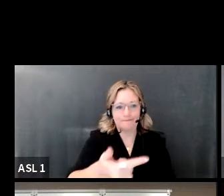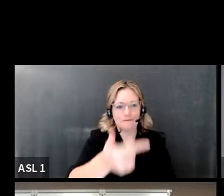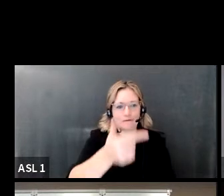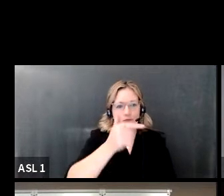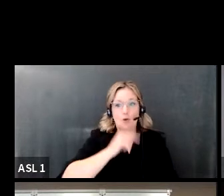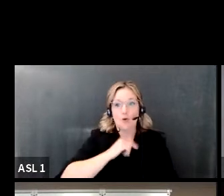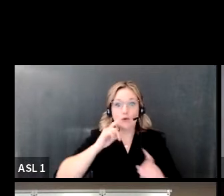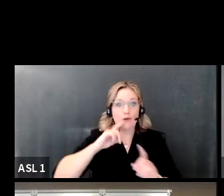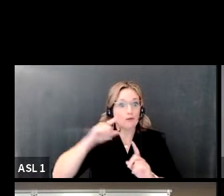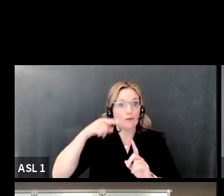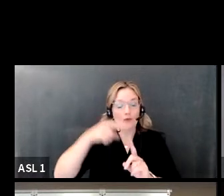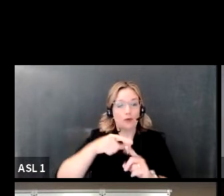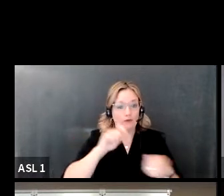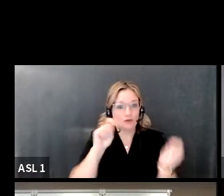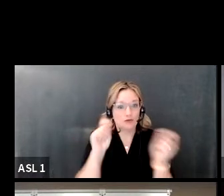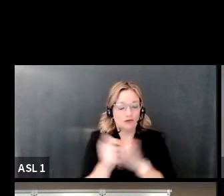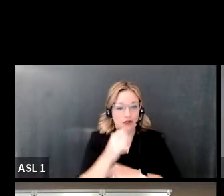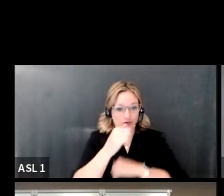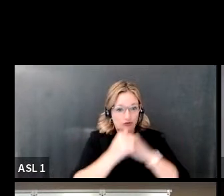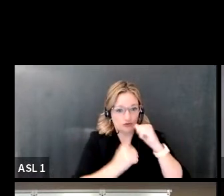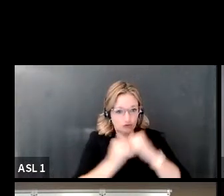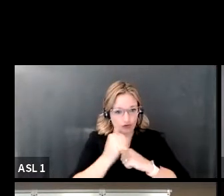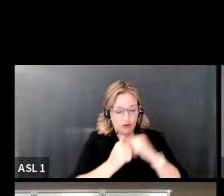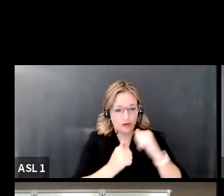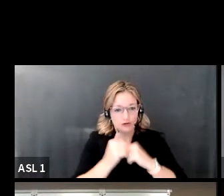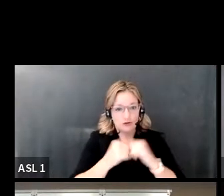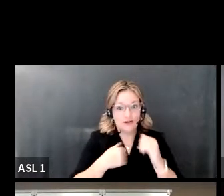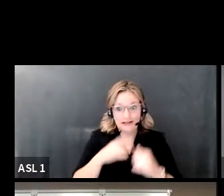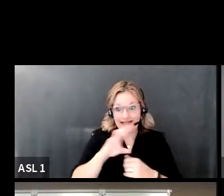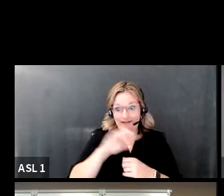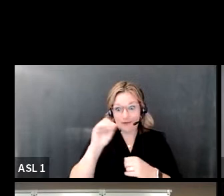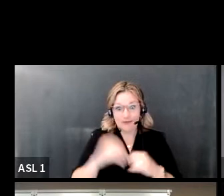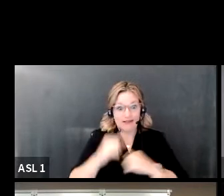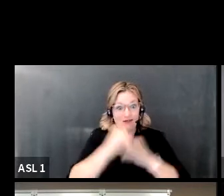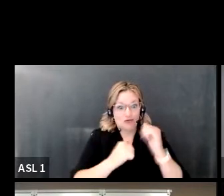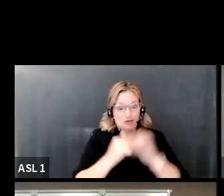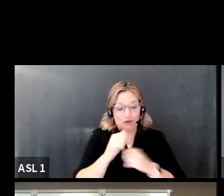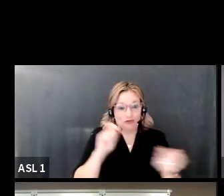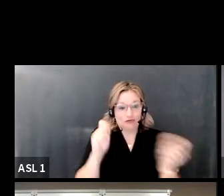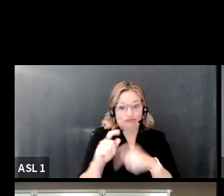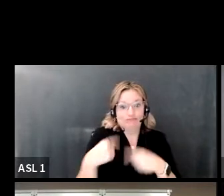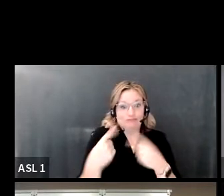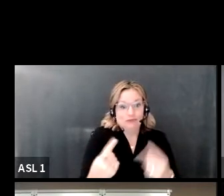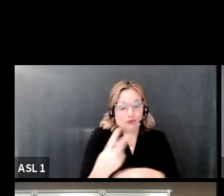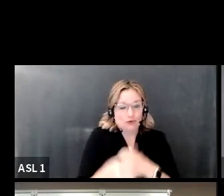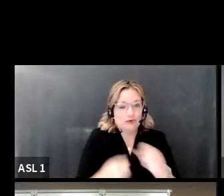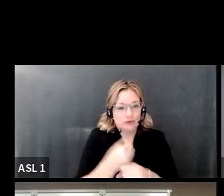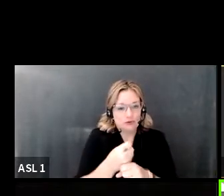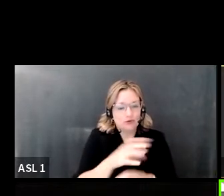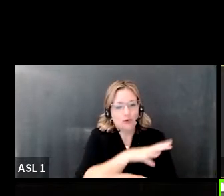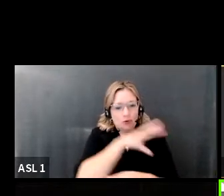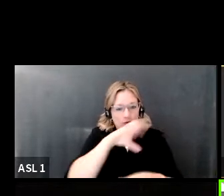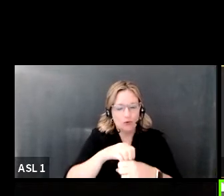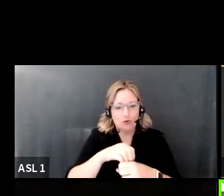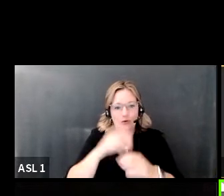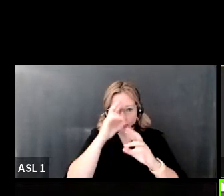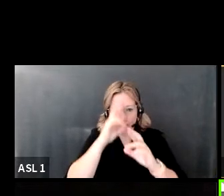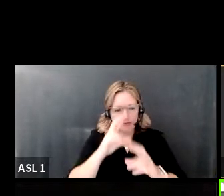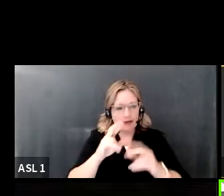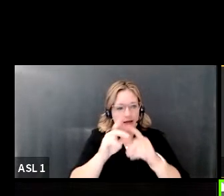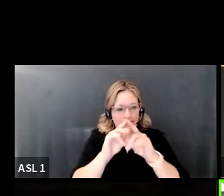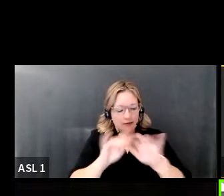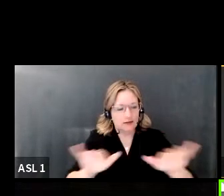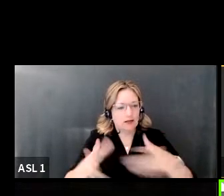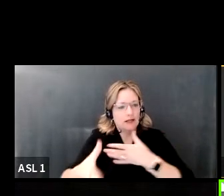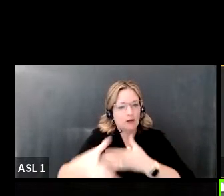the organization by some 70 percent in the two years that i've been here it includes creating the respect values and inclusion directed